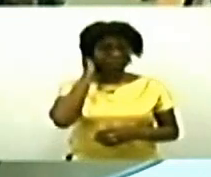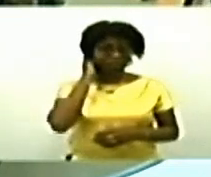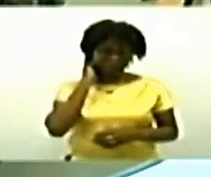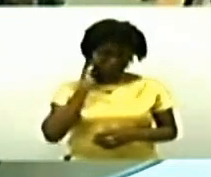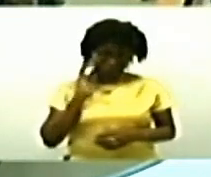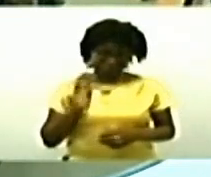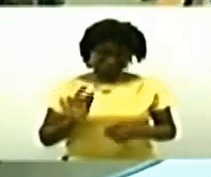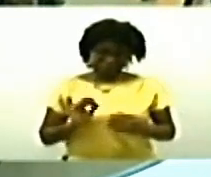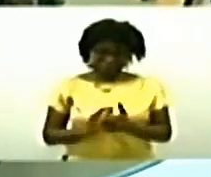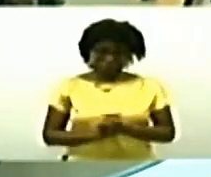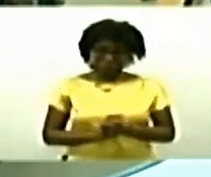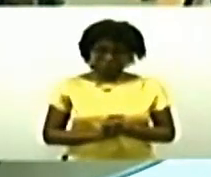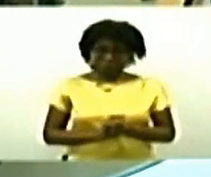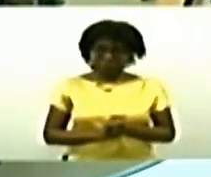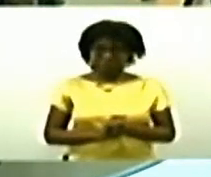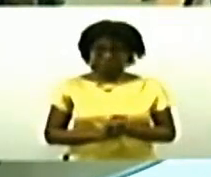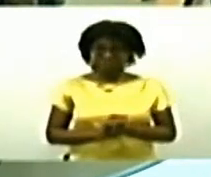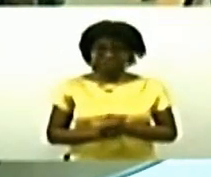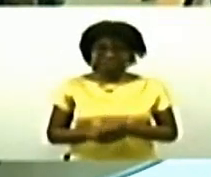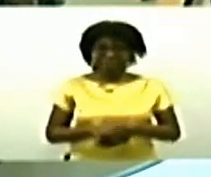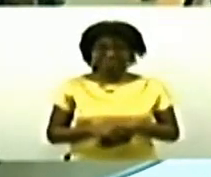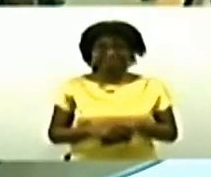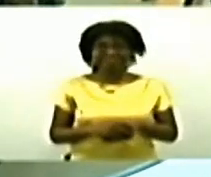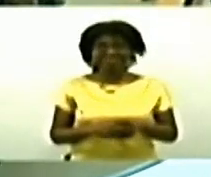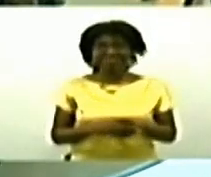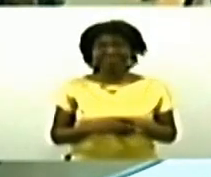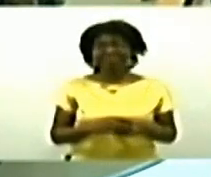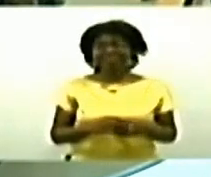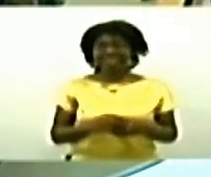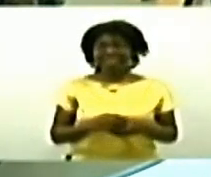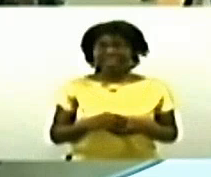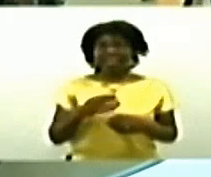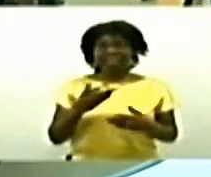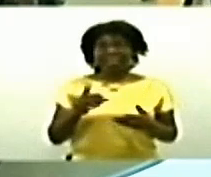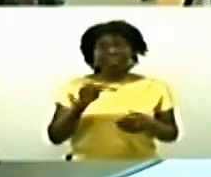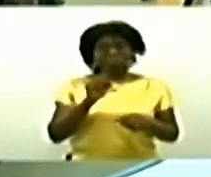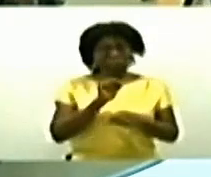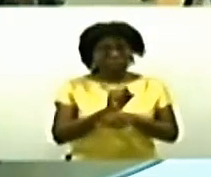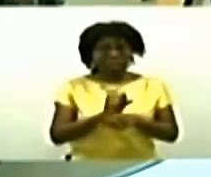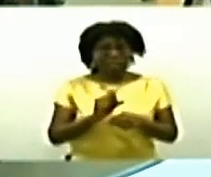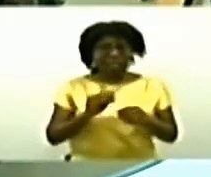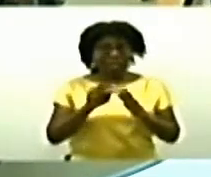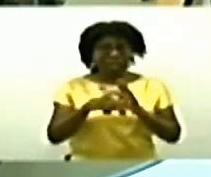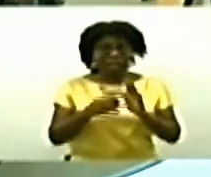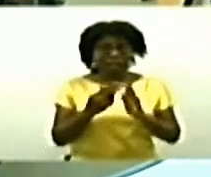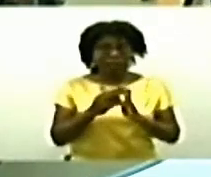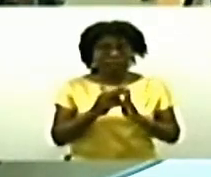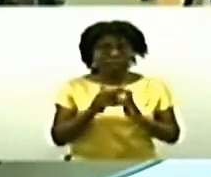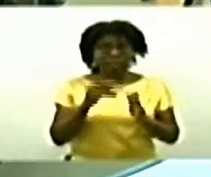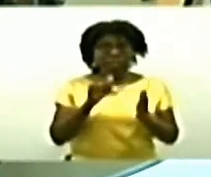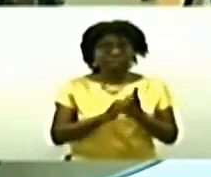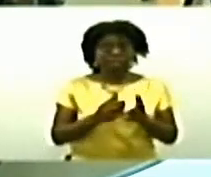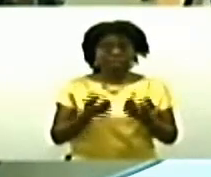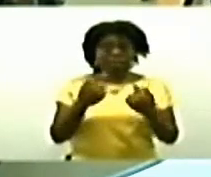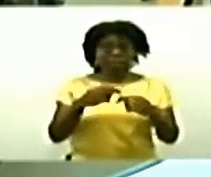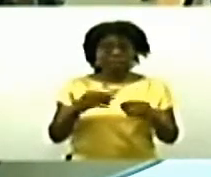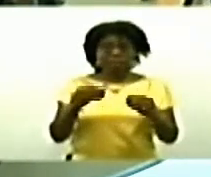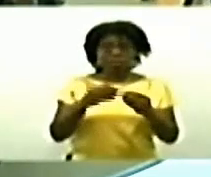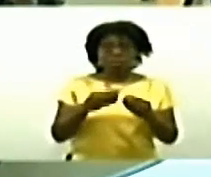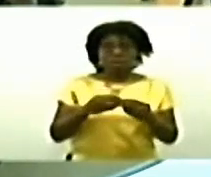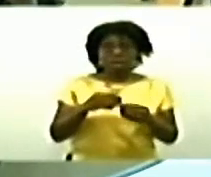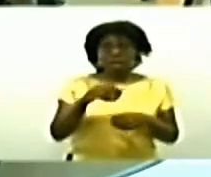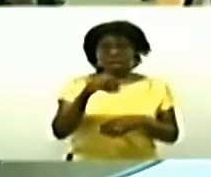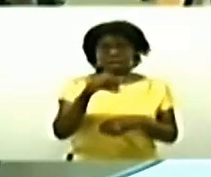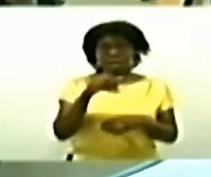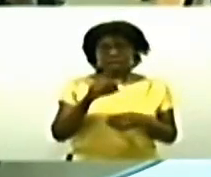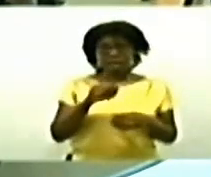Issues touching and concerning things like working hours, that comes into the more administrative format.